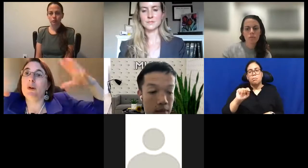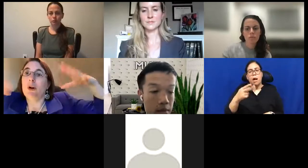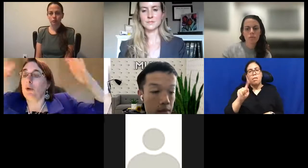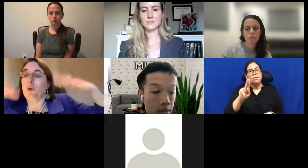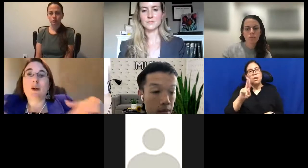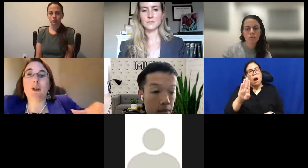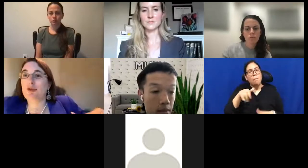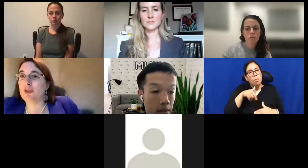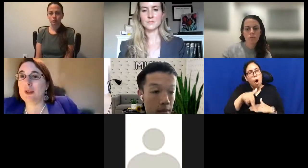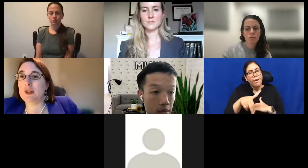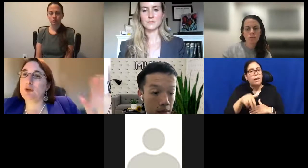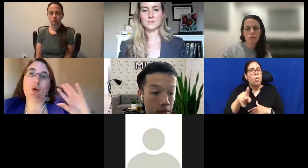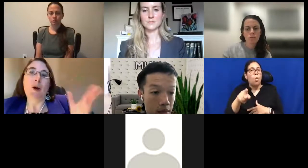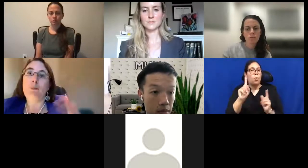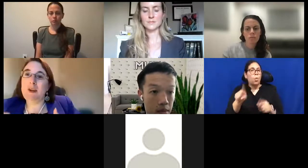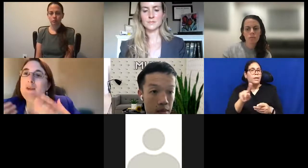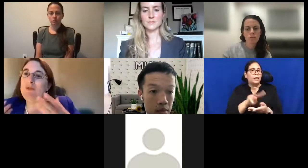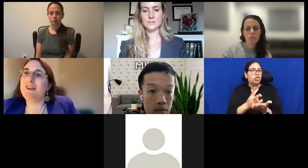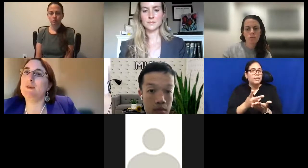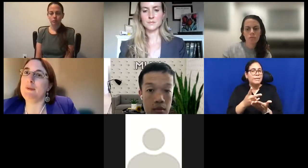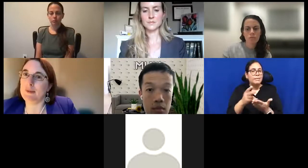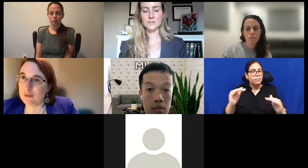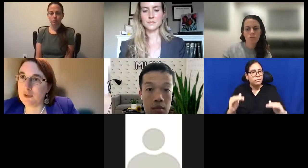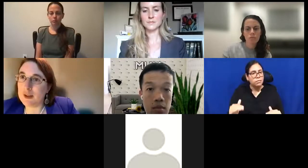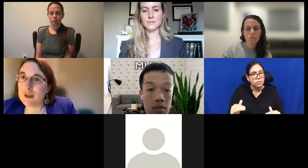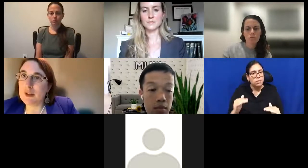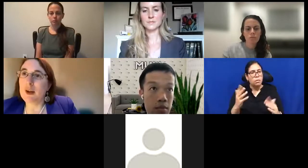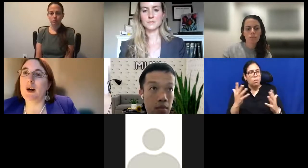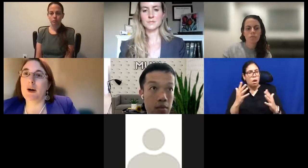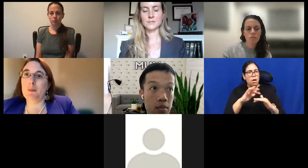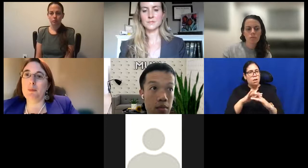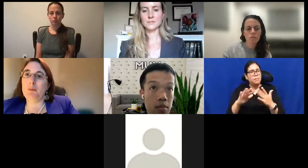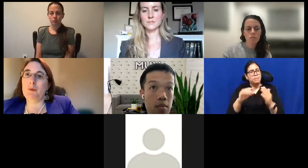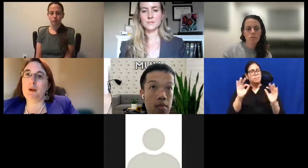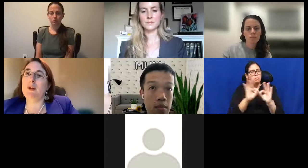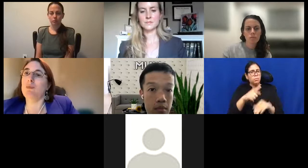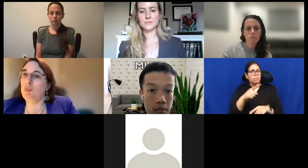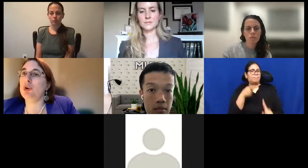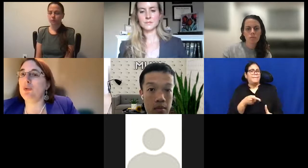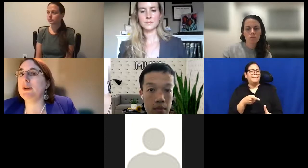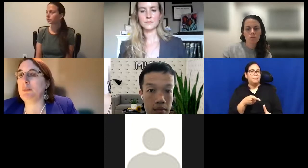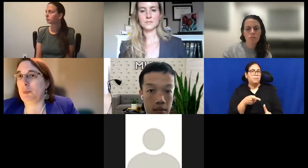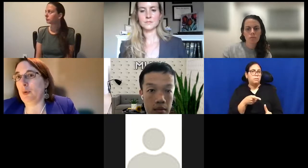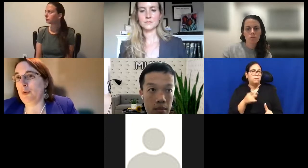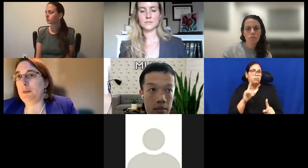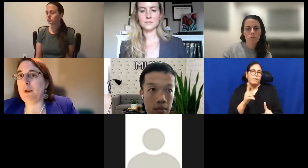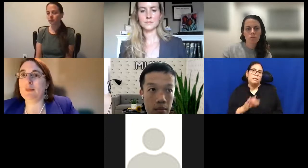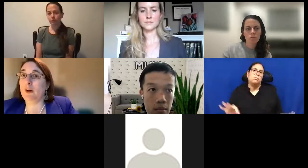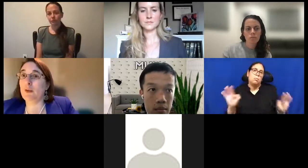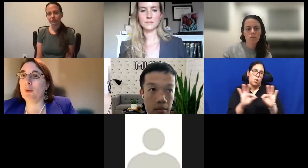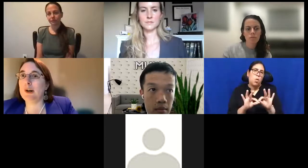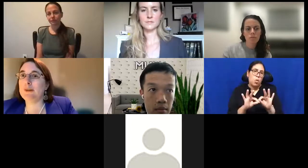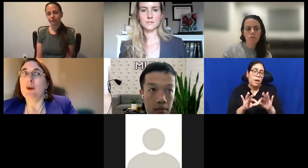down a lower kitchen sinks, you know, being very specific is really, really important,